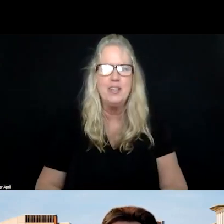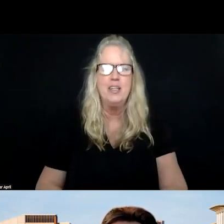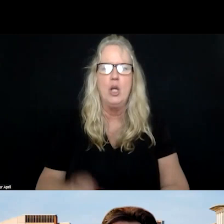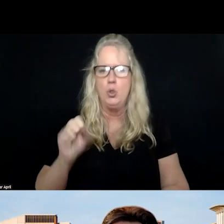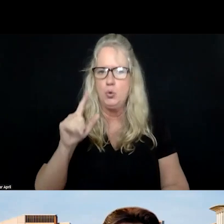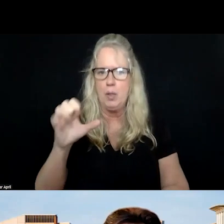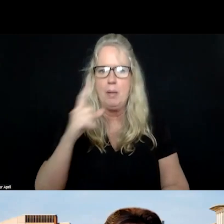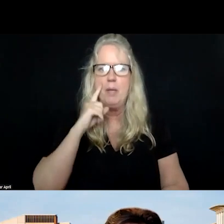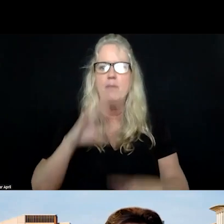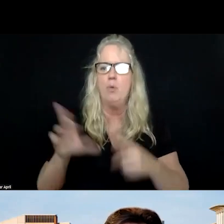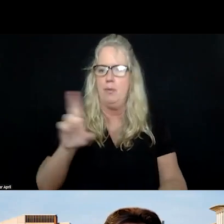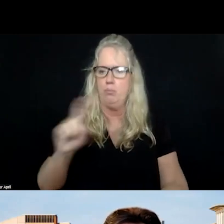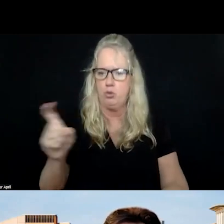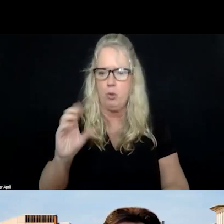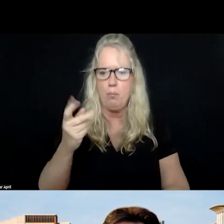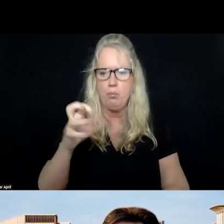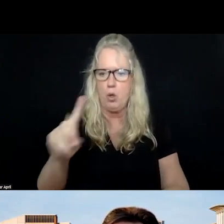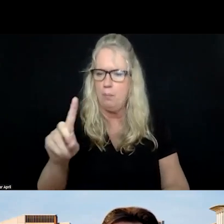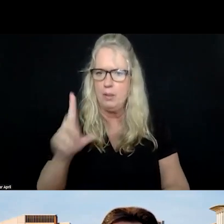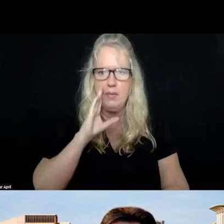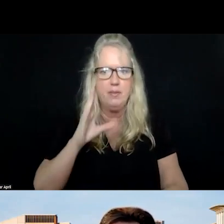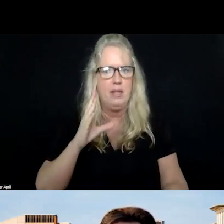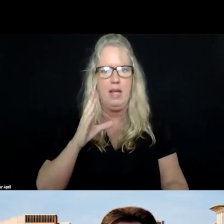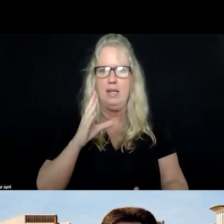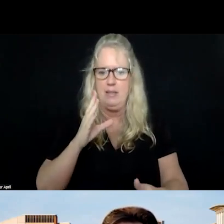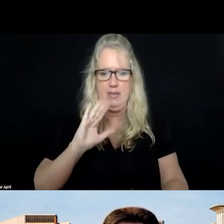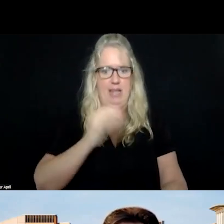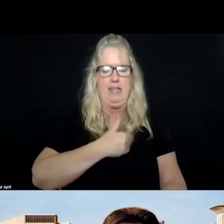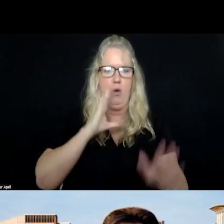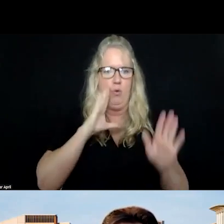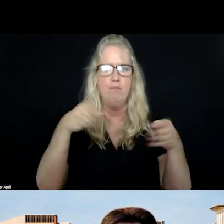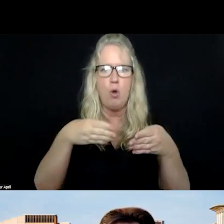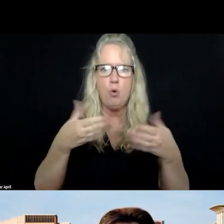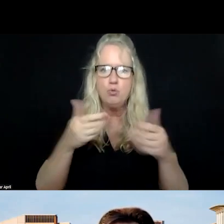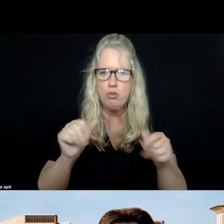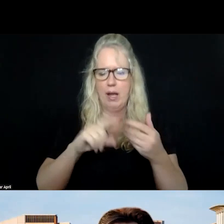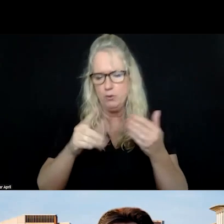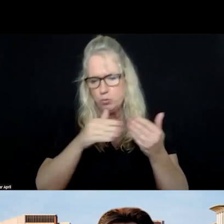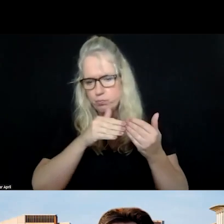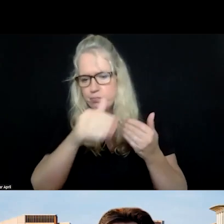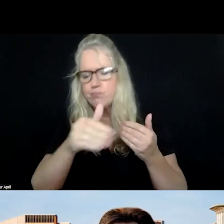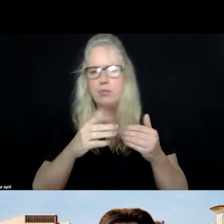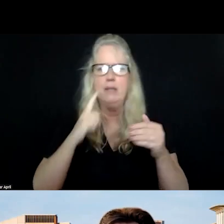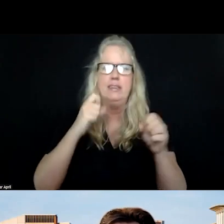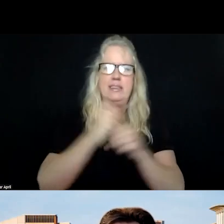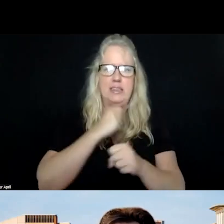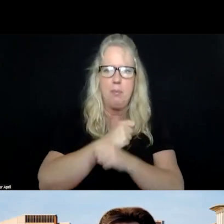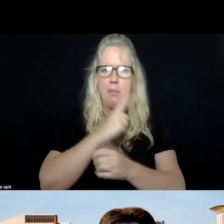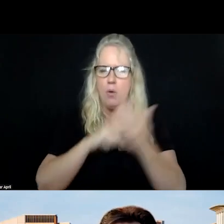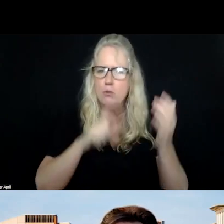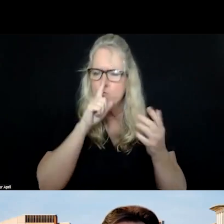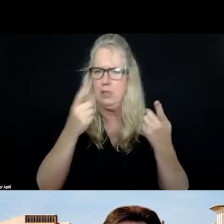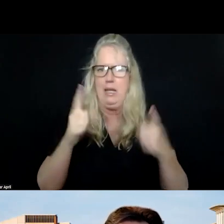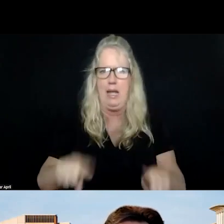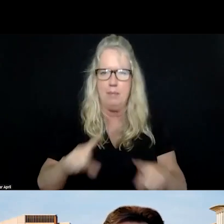after prescription opioids are stopped. That's our focus. We're trying to move beyond statistics to understand what is really going on